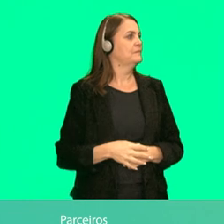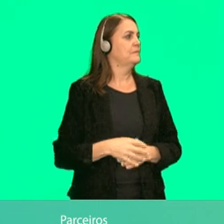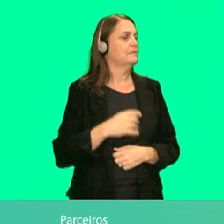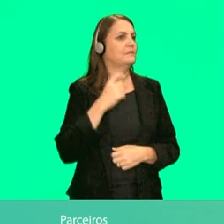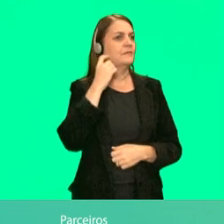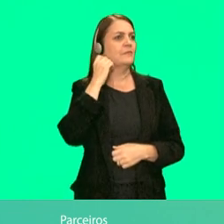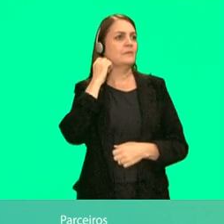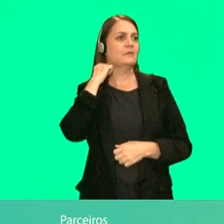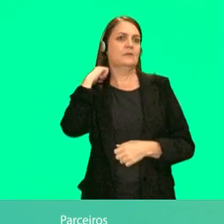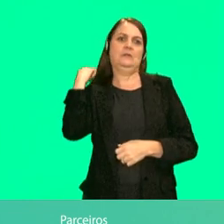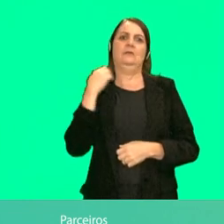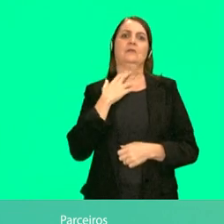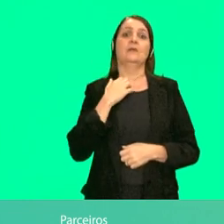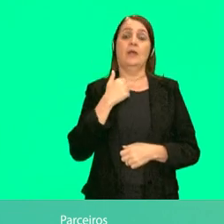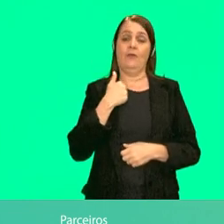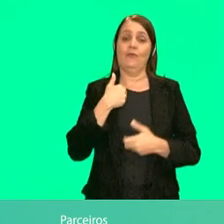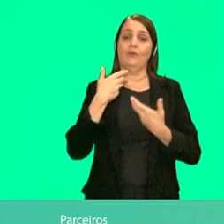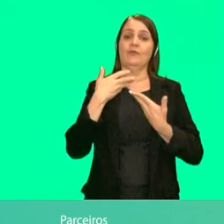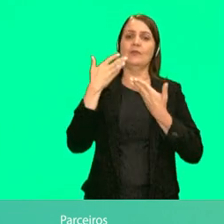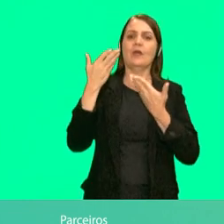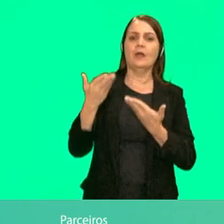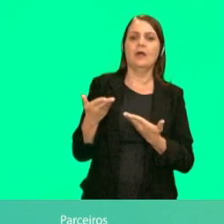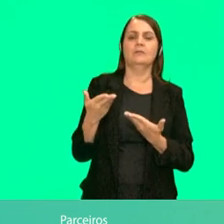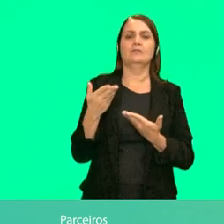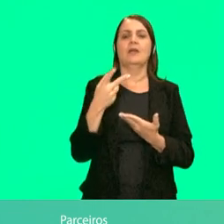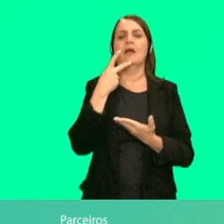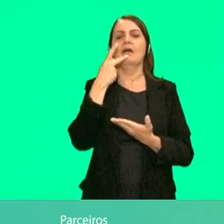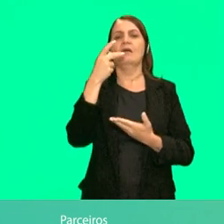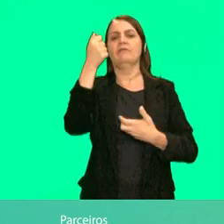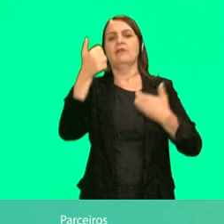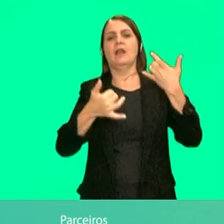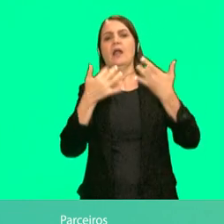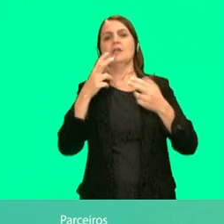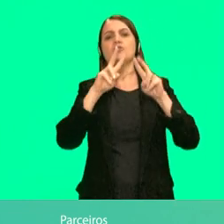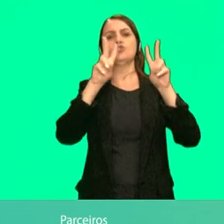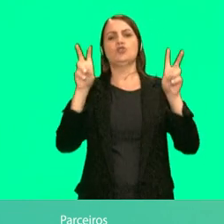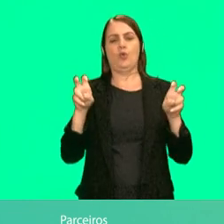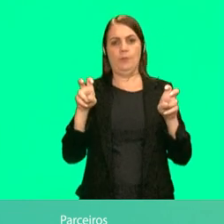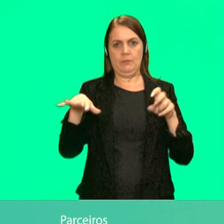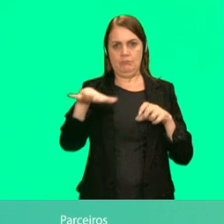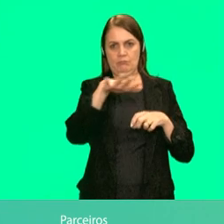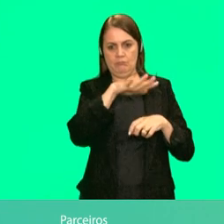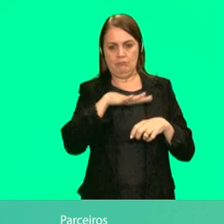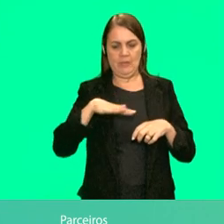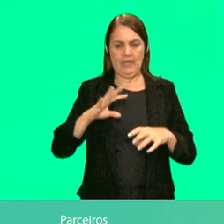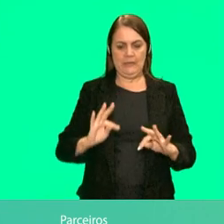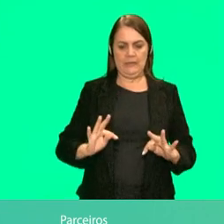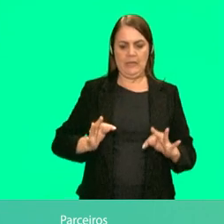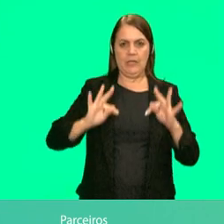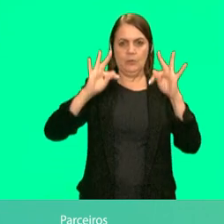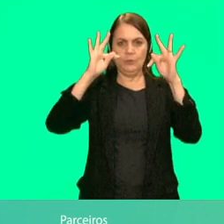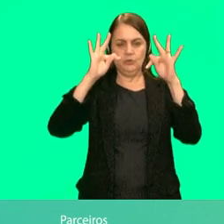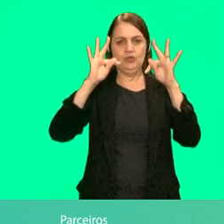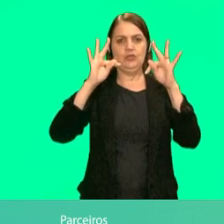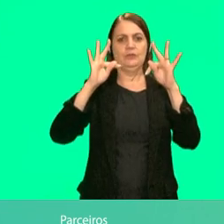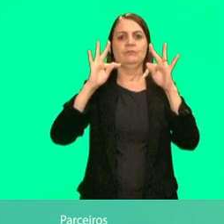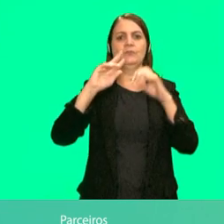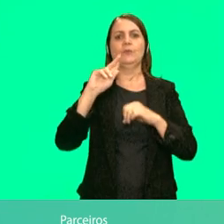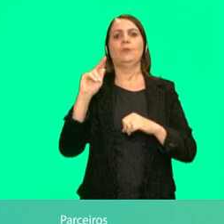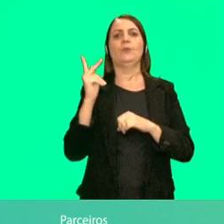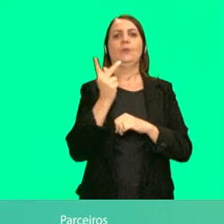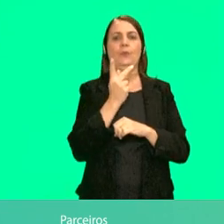graduated students in this new field, this new matter of green